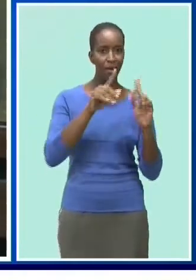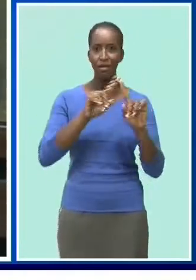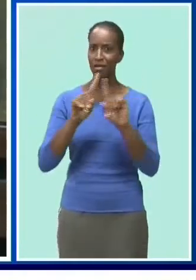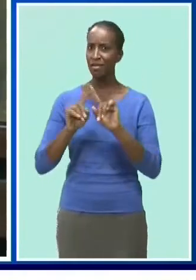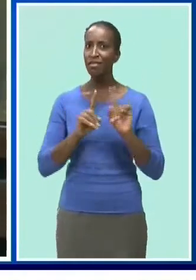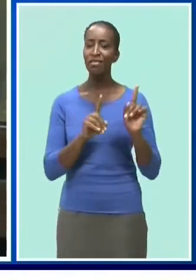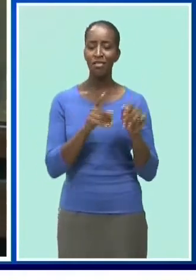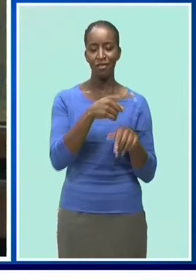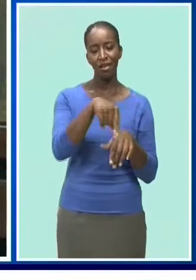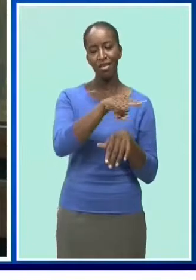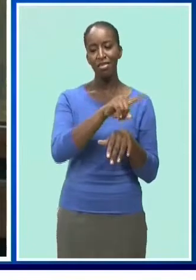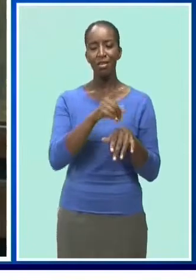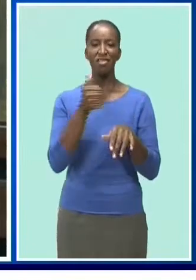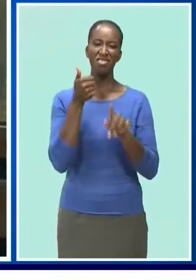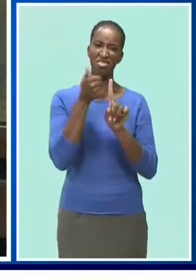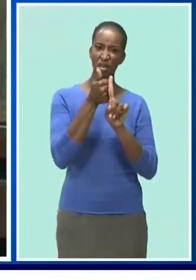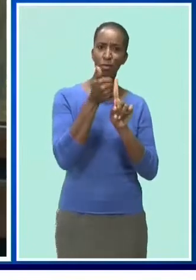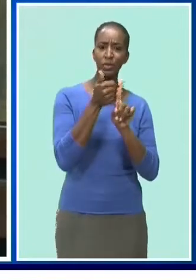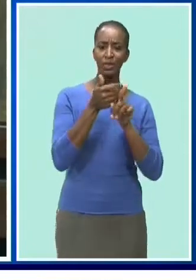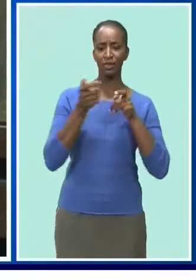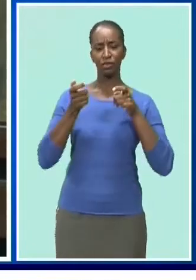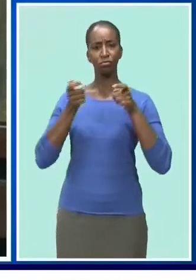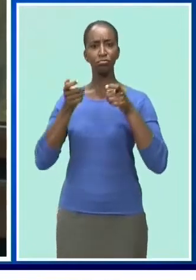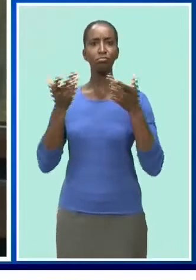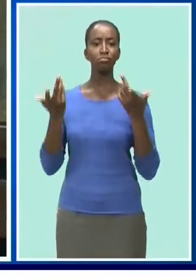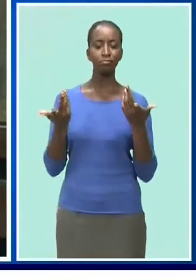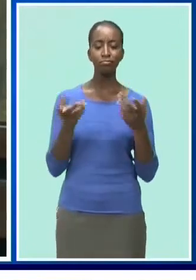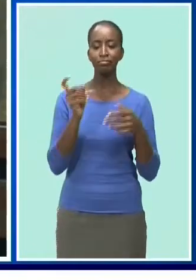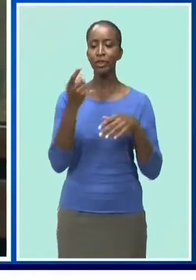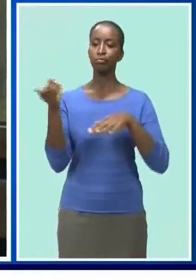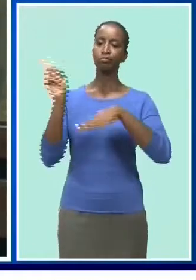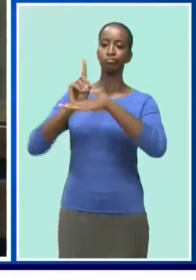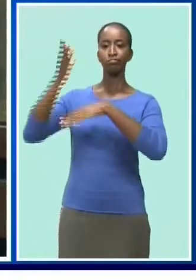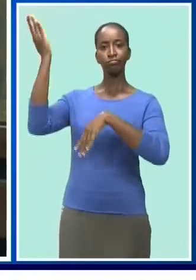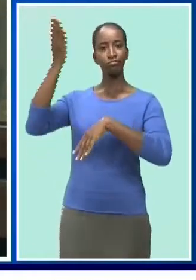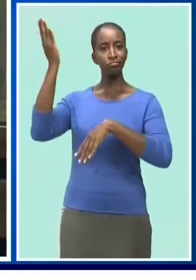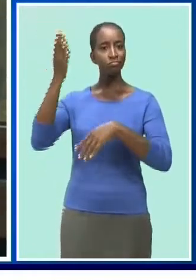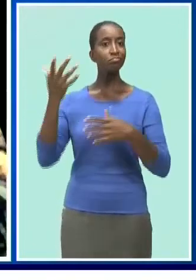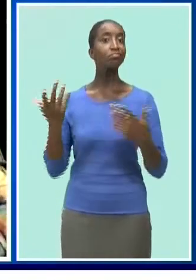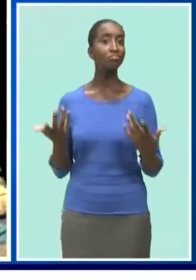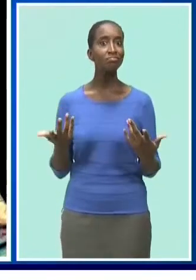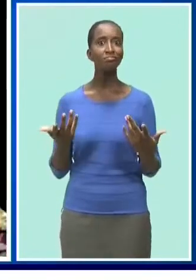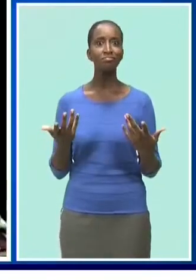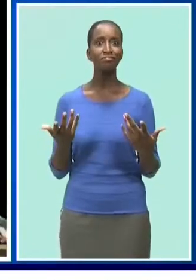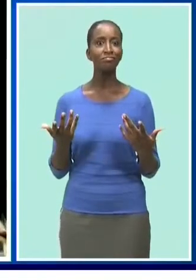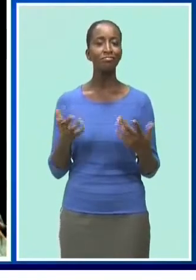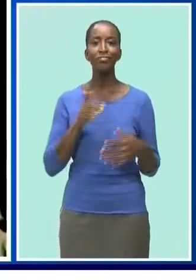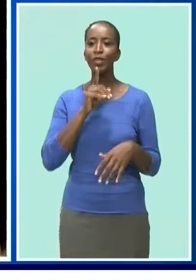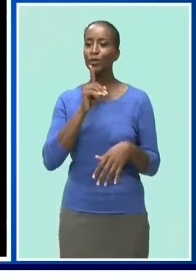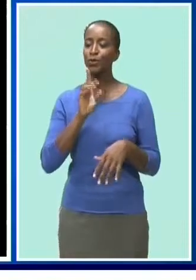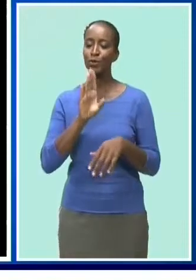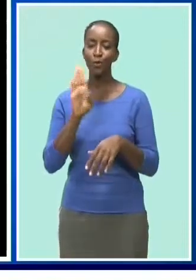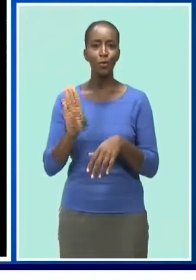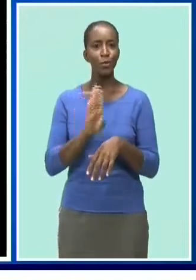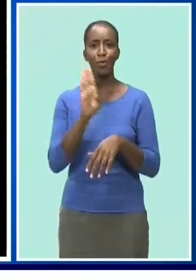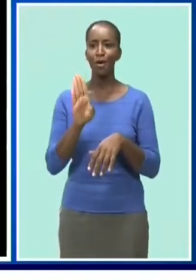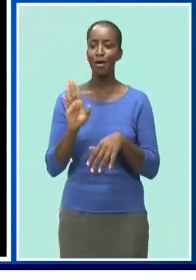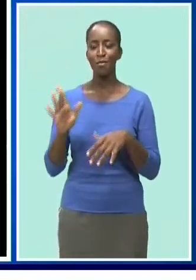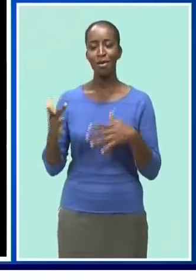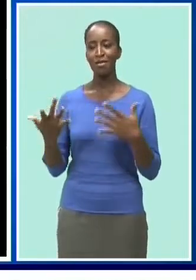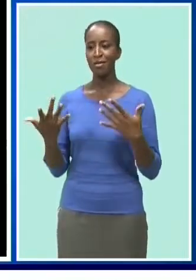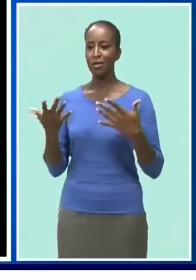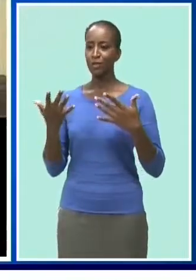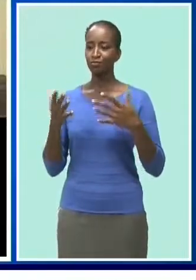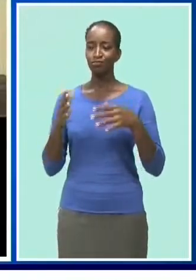happy because it tells me that Barbados is still very much alight with the arts. That's what I want to speak